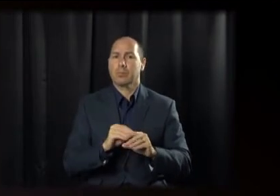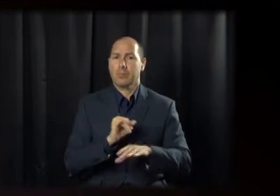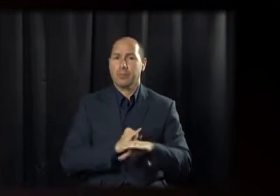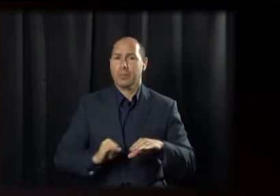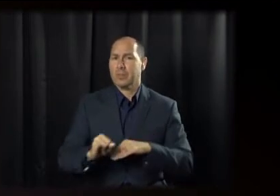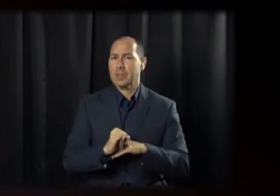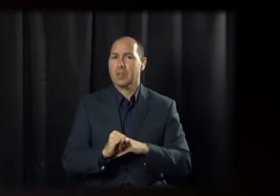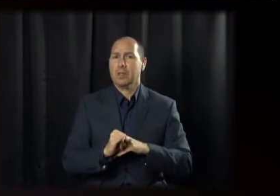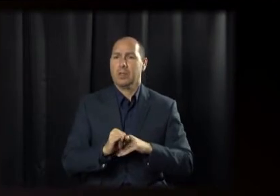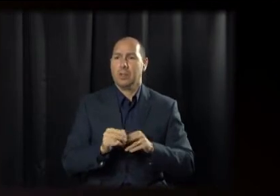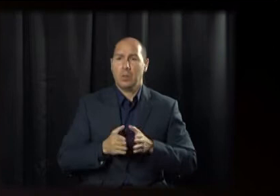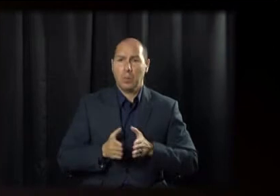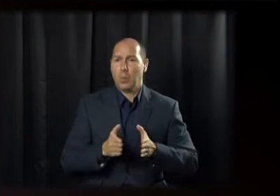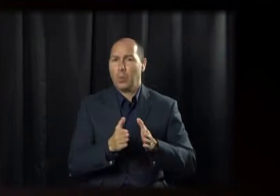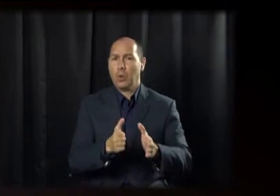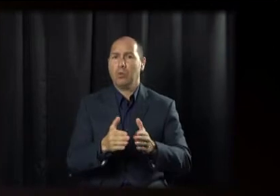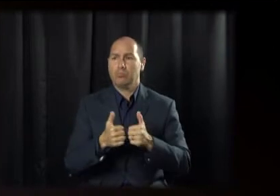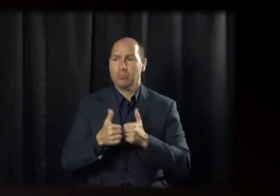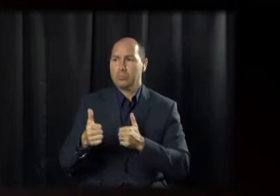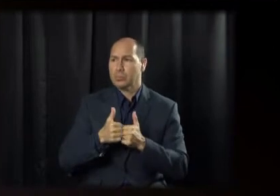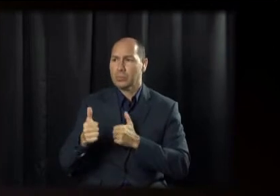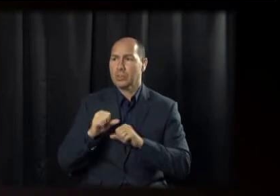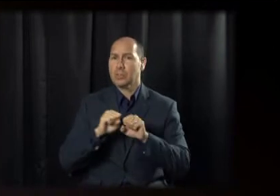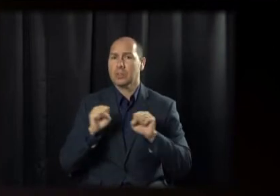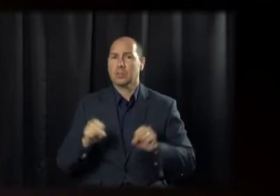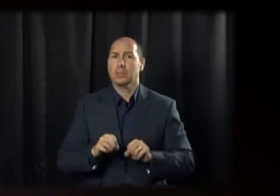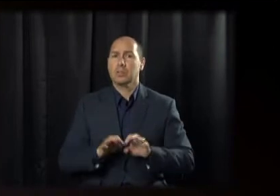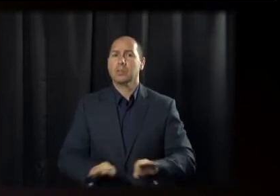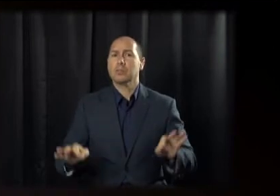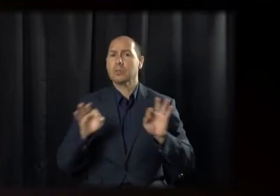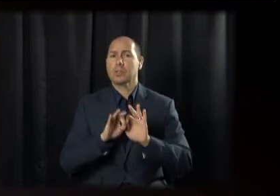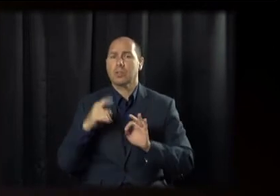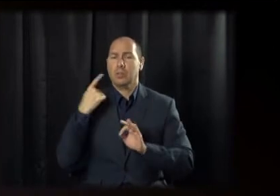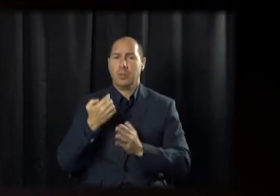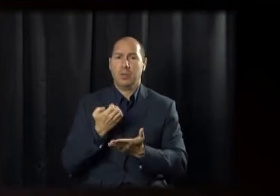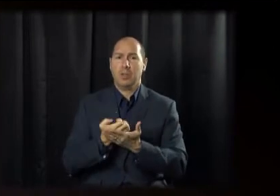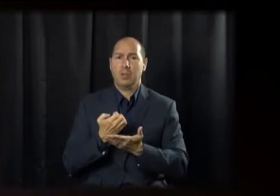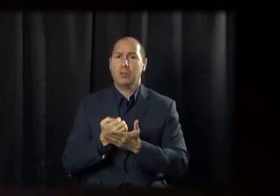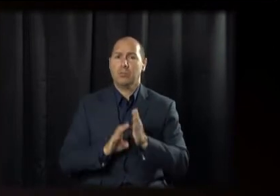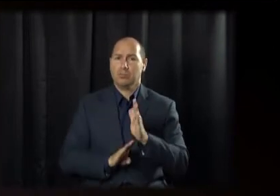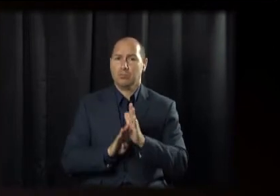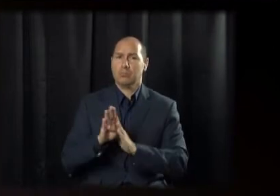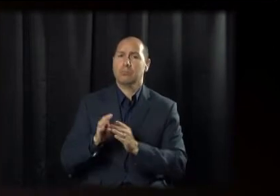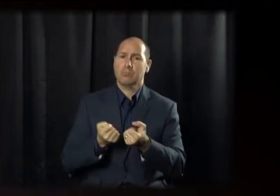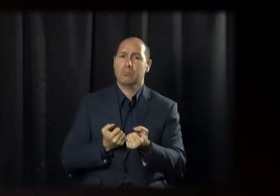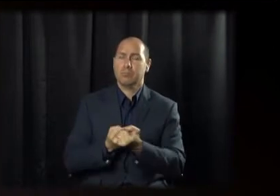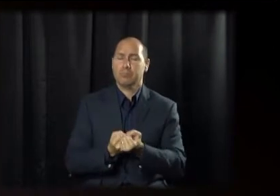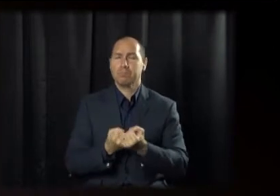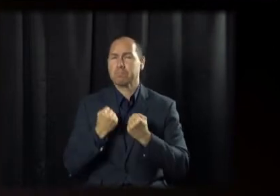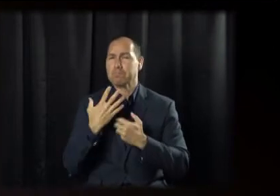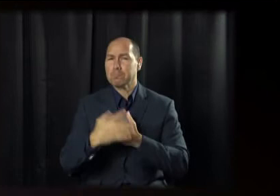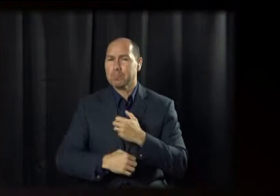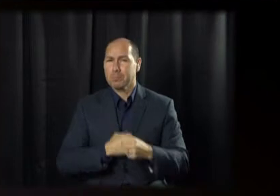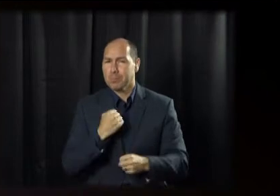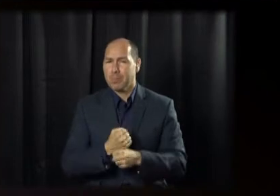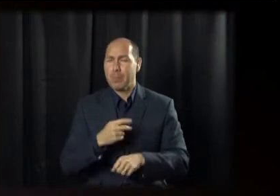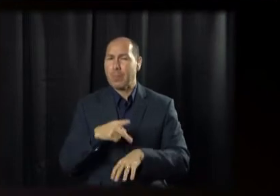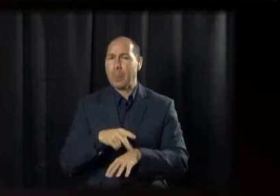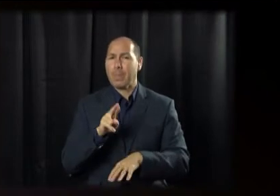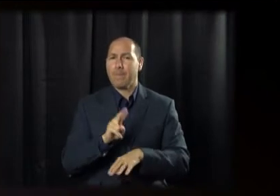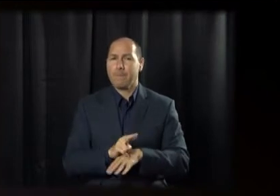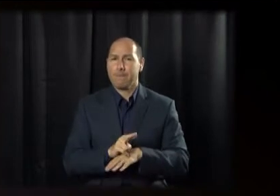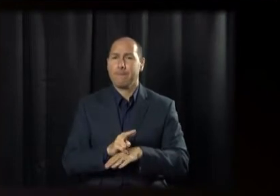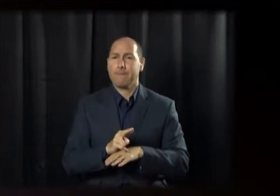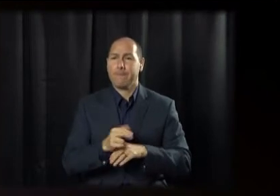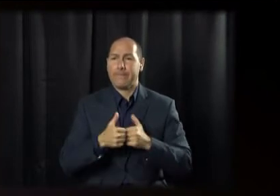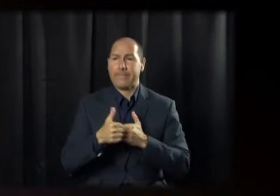a fundamental role in supporting each of those key economic development initiatives. For years, Puerto Rico's transportation